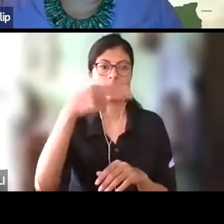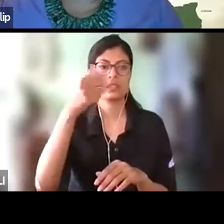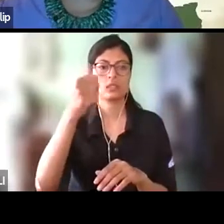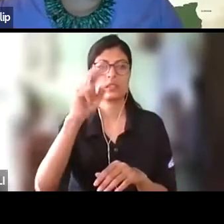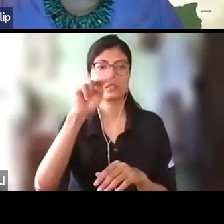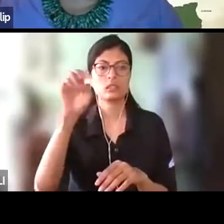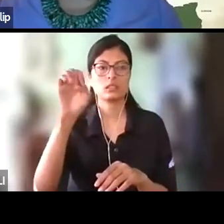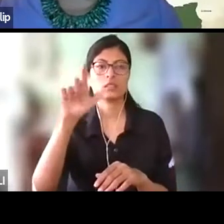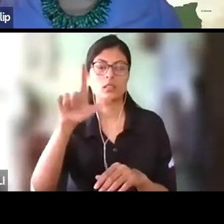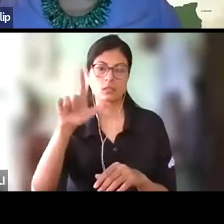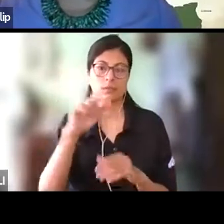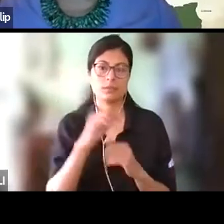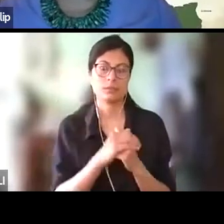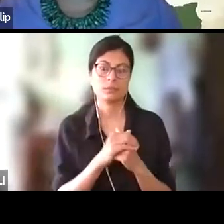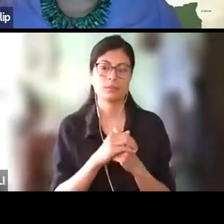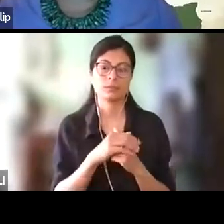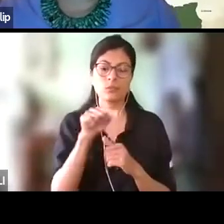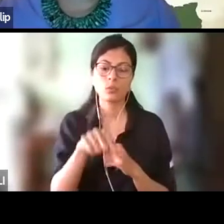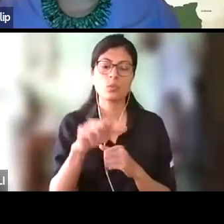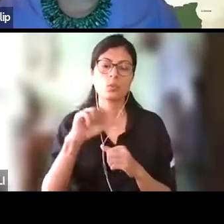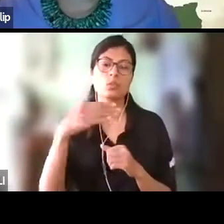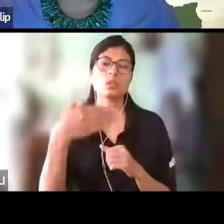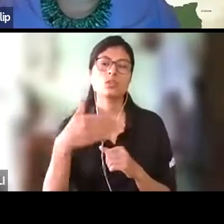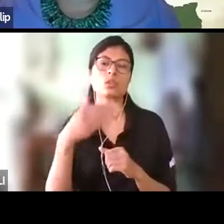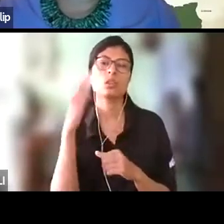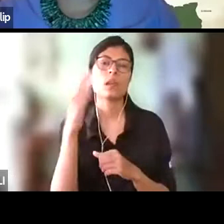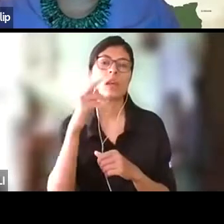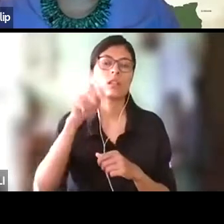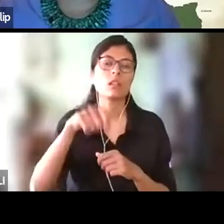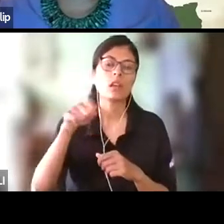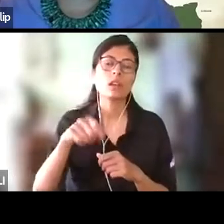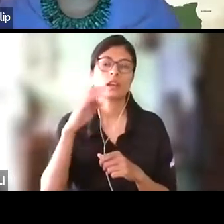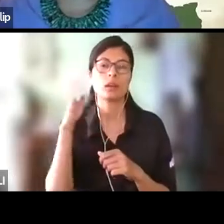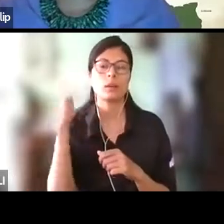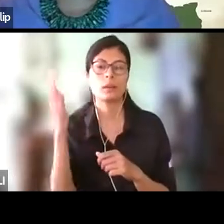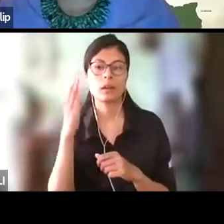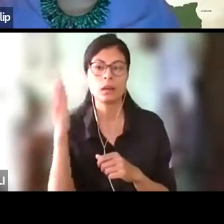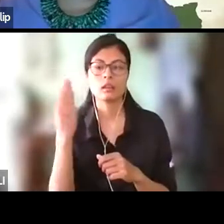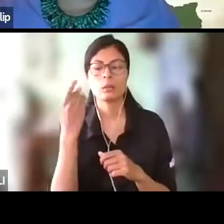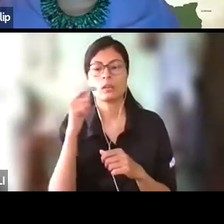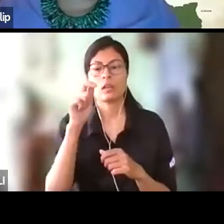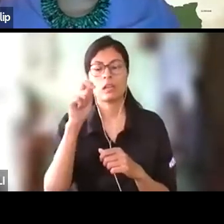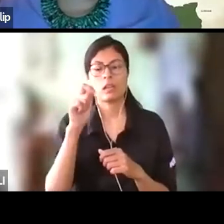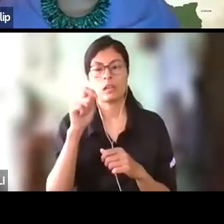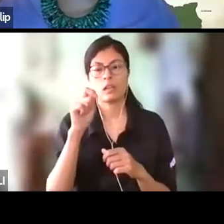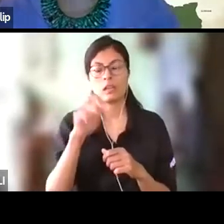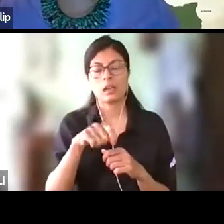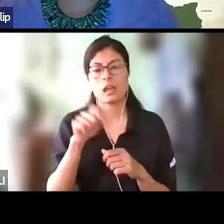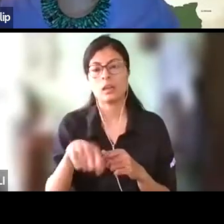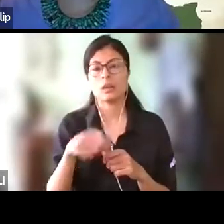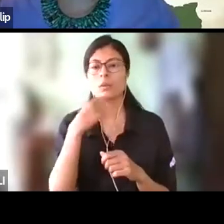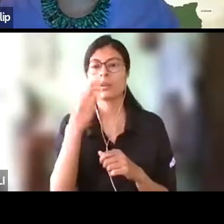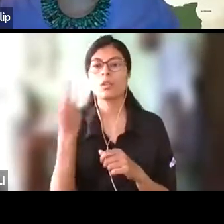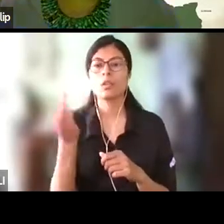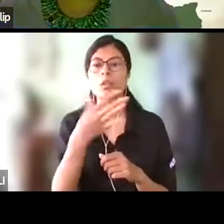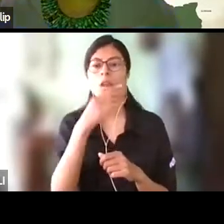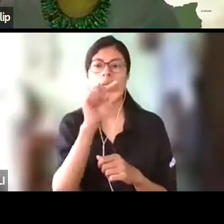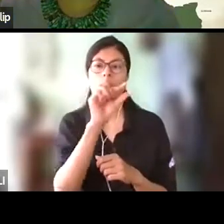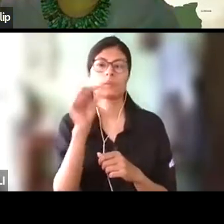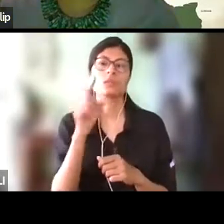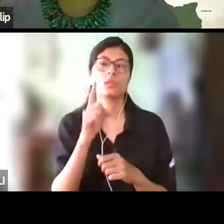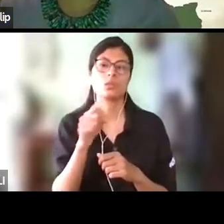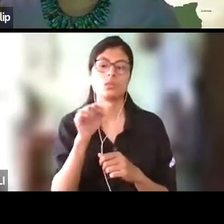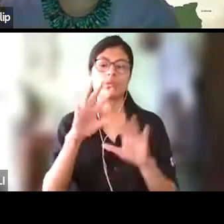environmental justice discourse is a very new and emerging discourse in the global South. This is what I would say from